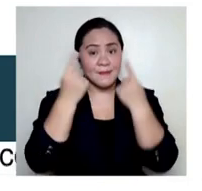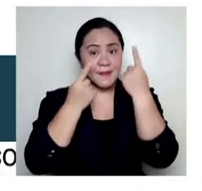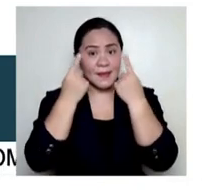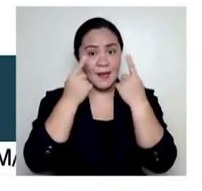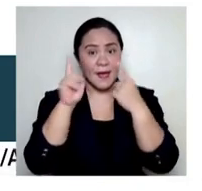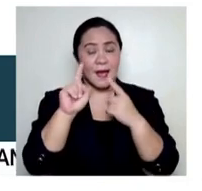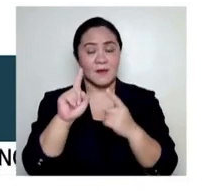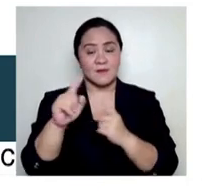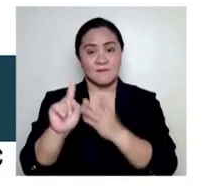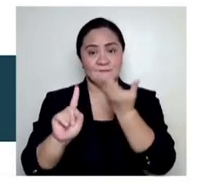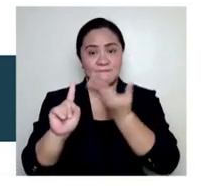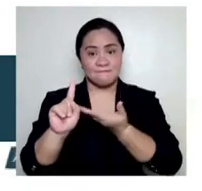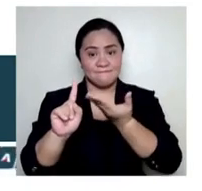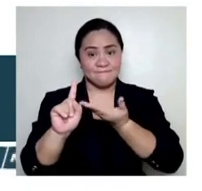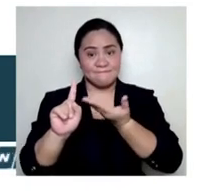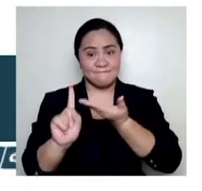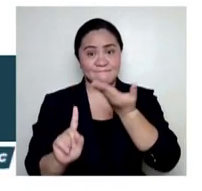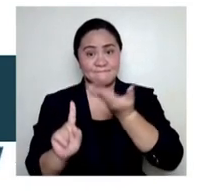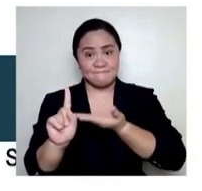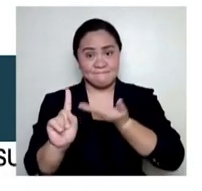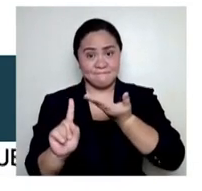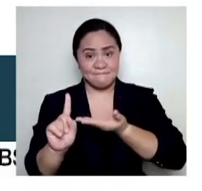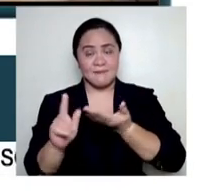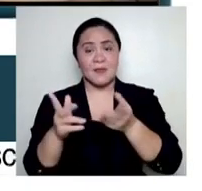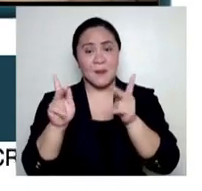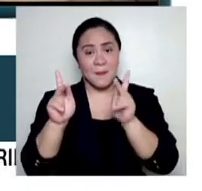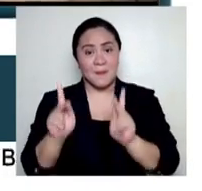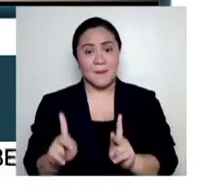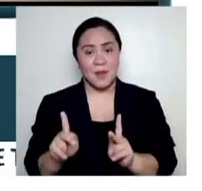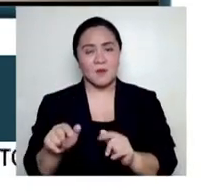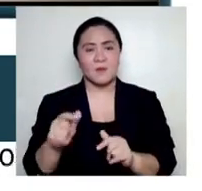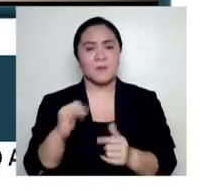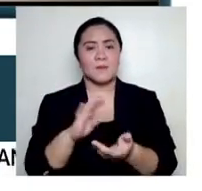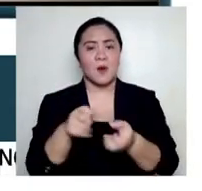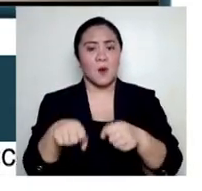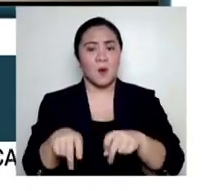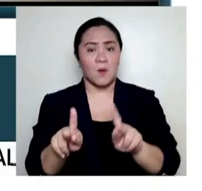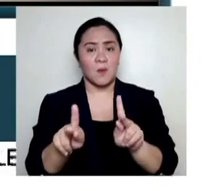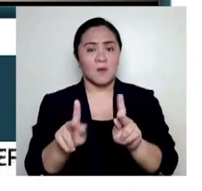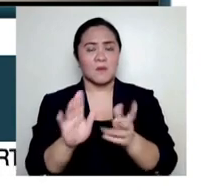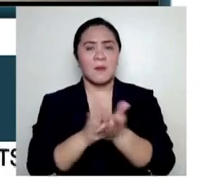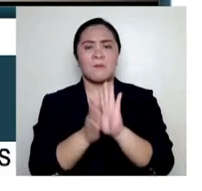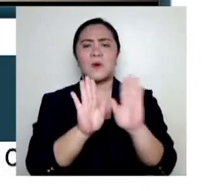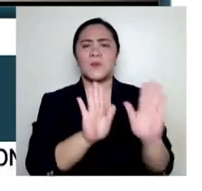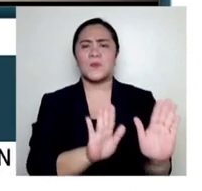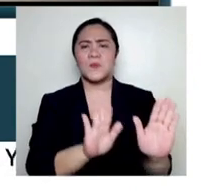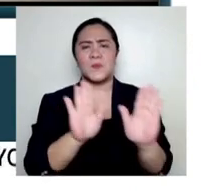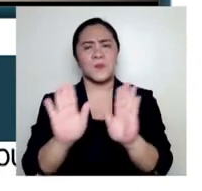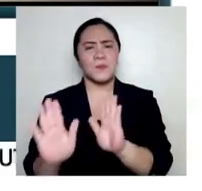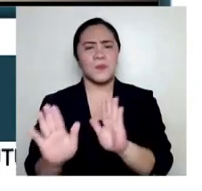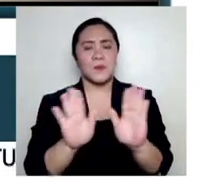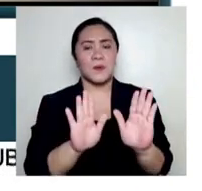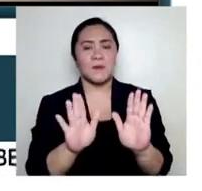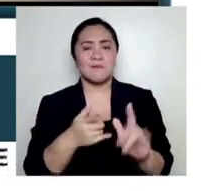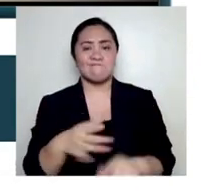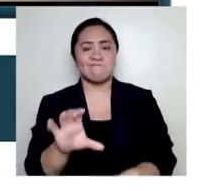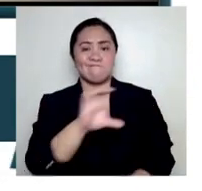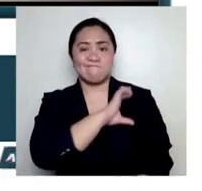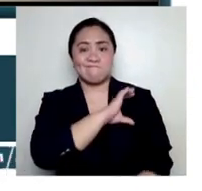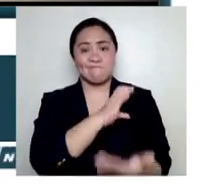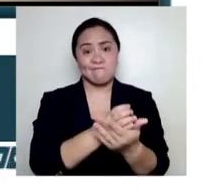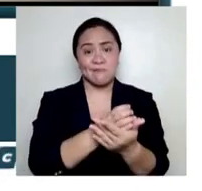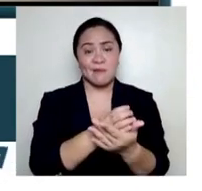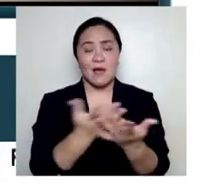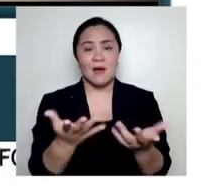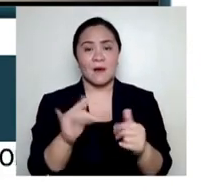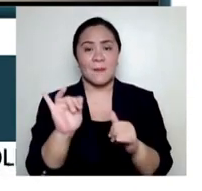nature, a person, when given that opportunity to become very lax and overly confident, despite the fact that he